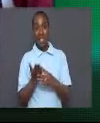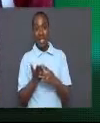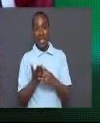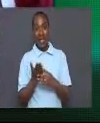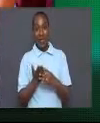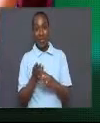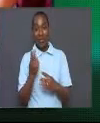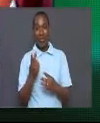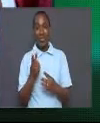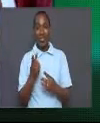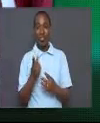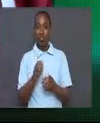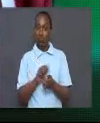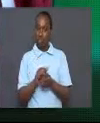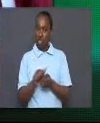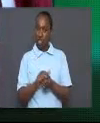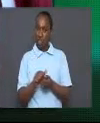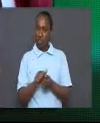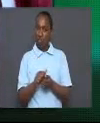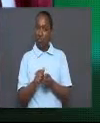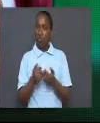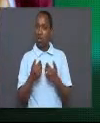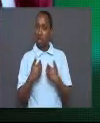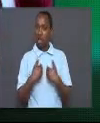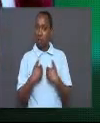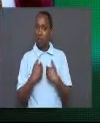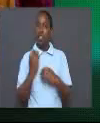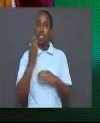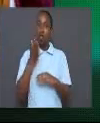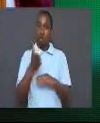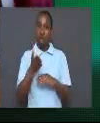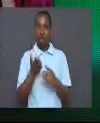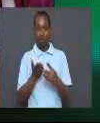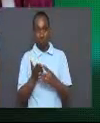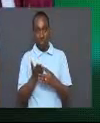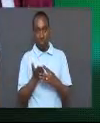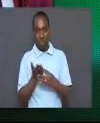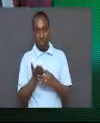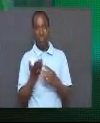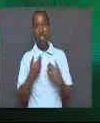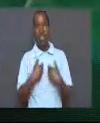should be washed before it is used to cut vegetables or bread.